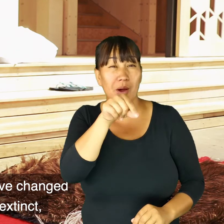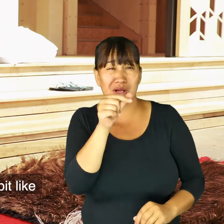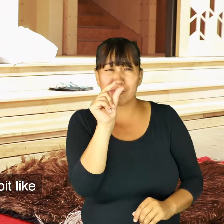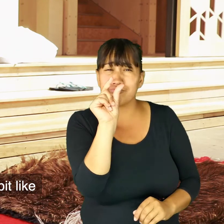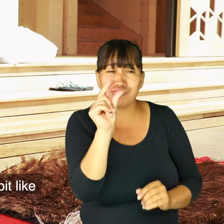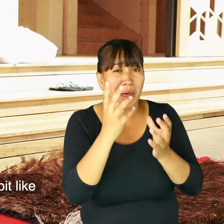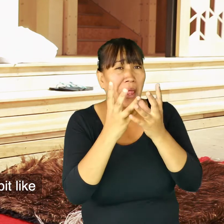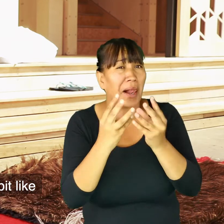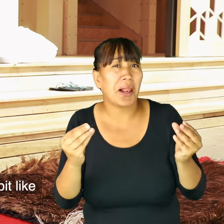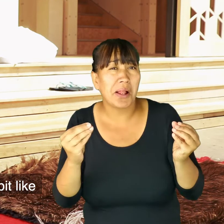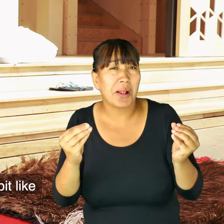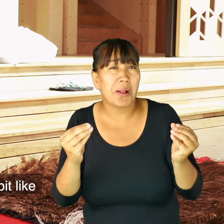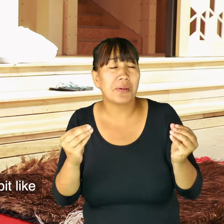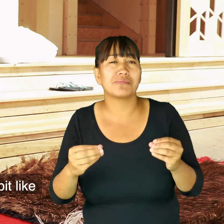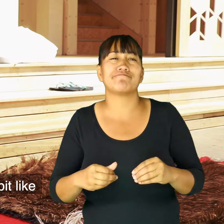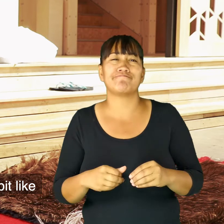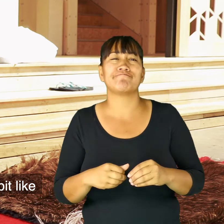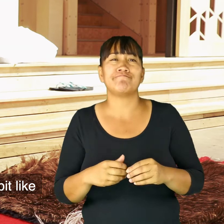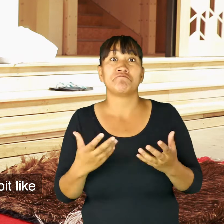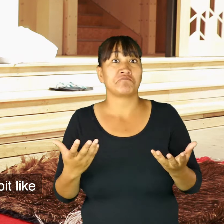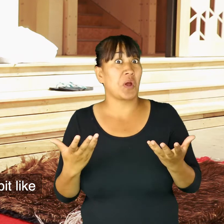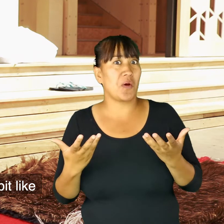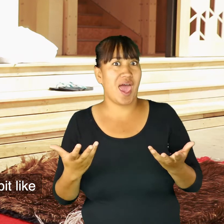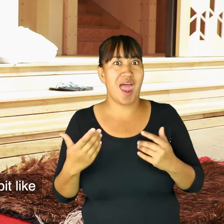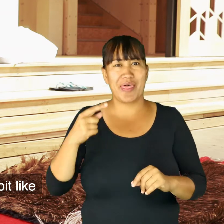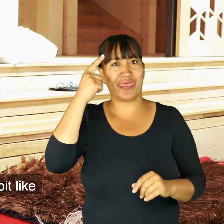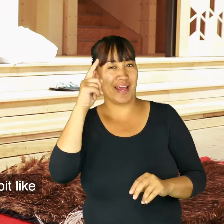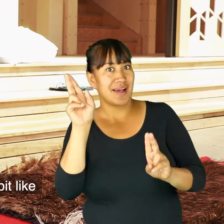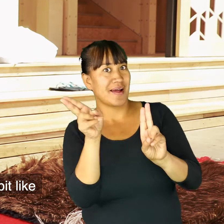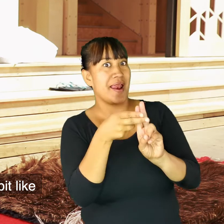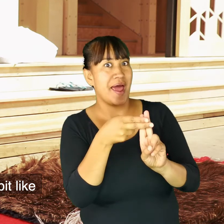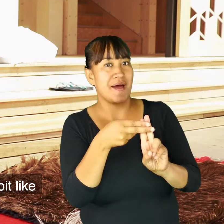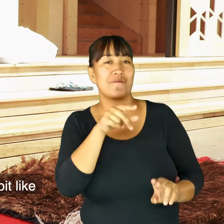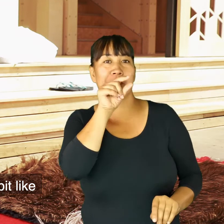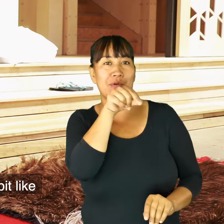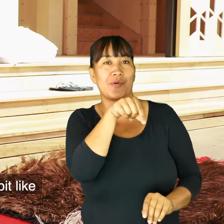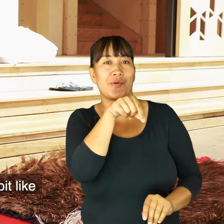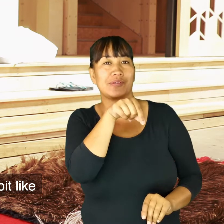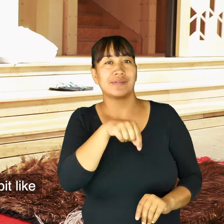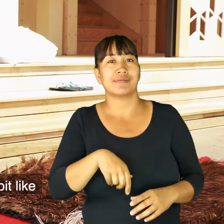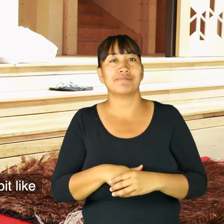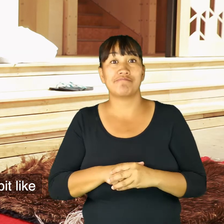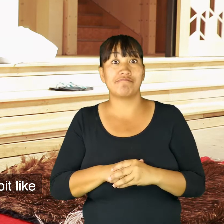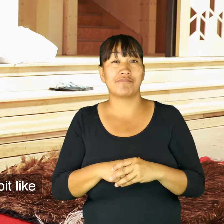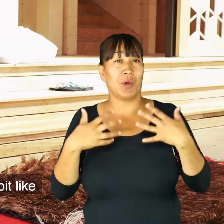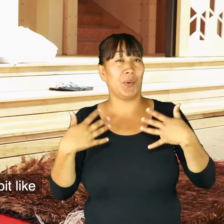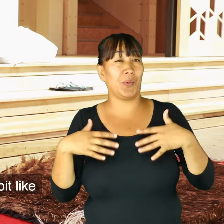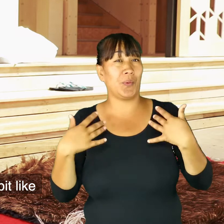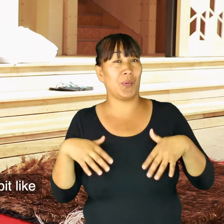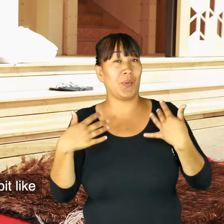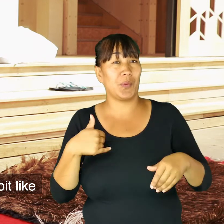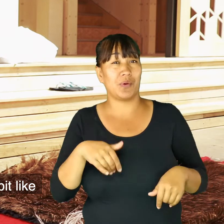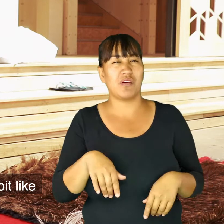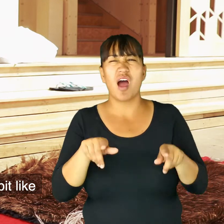extinct, that to name a bird, it's a bit like when you have